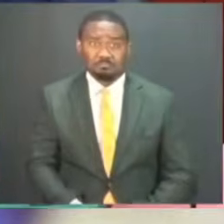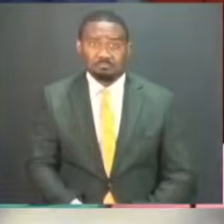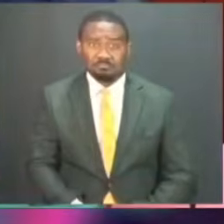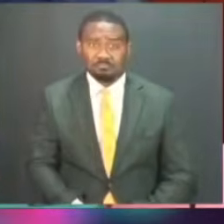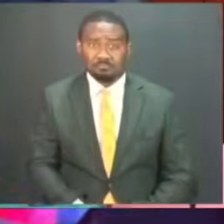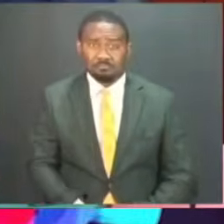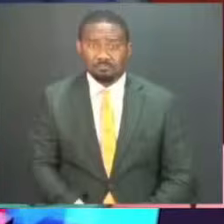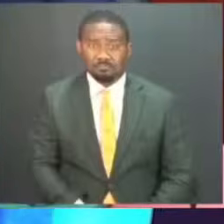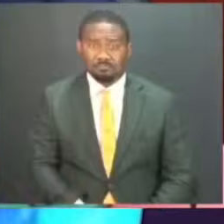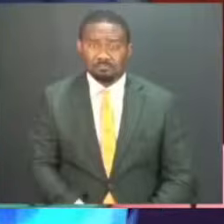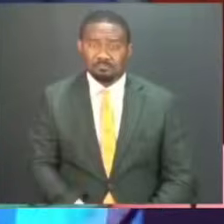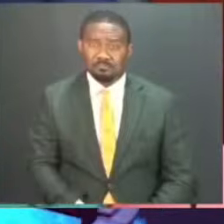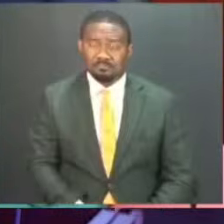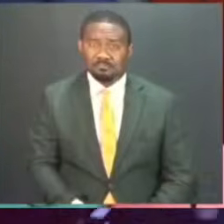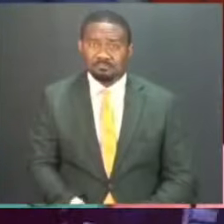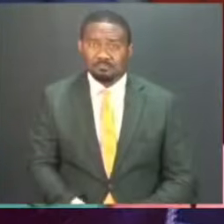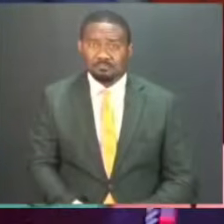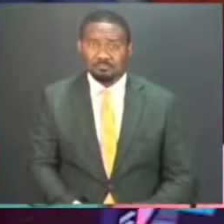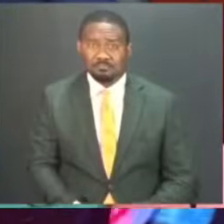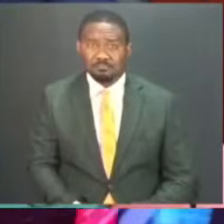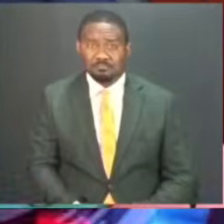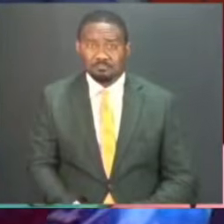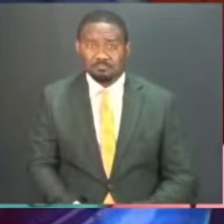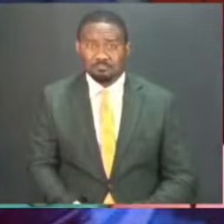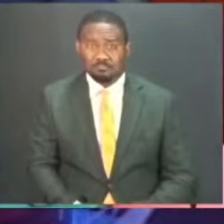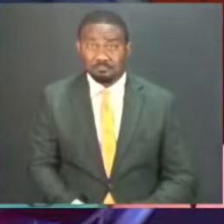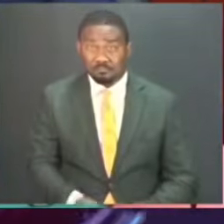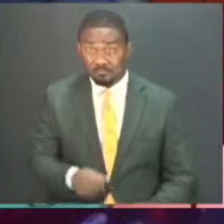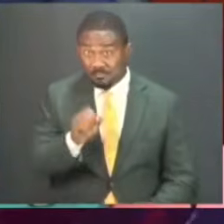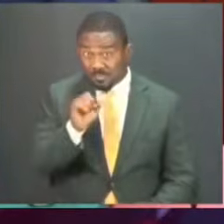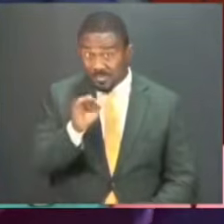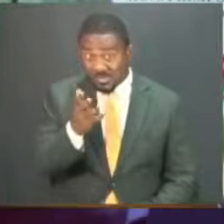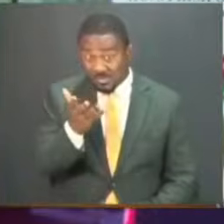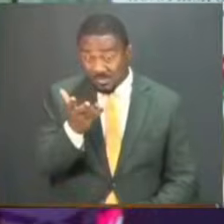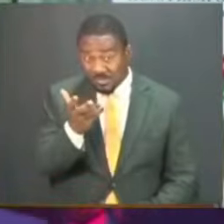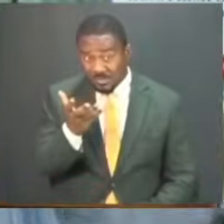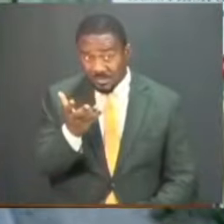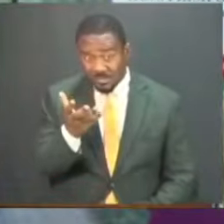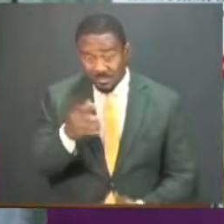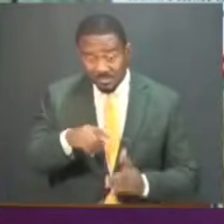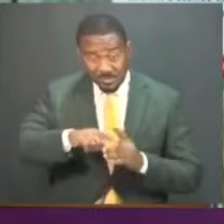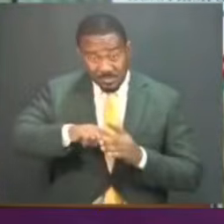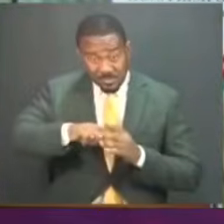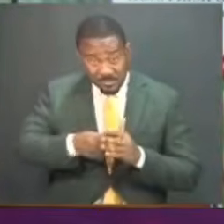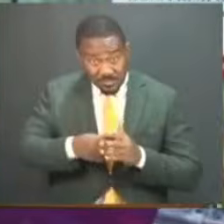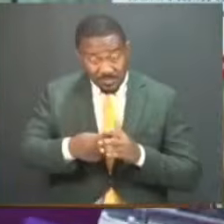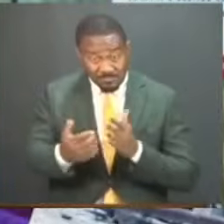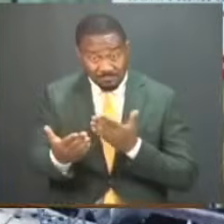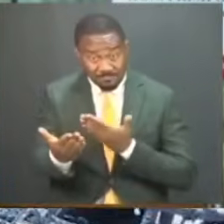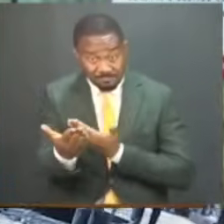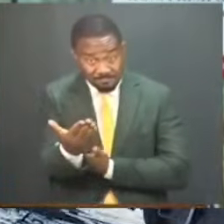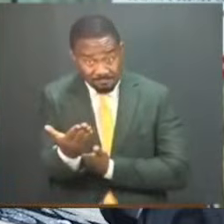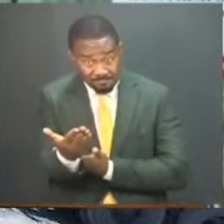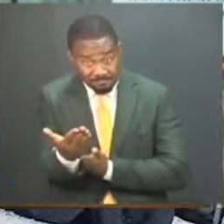And if you want us to start in the morning,